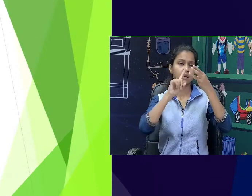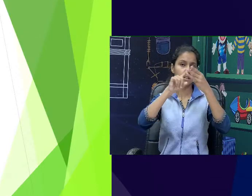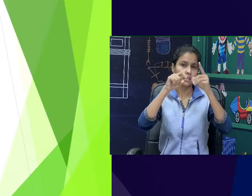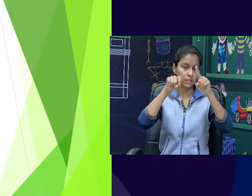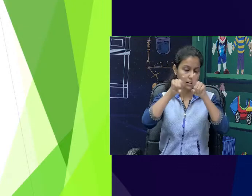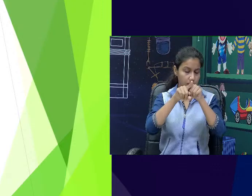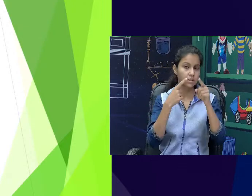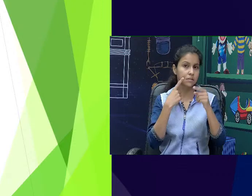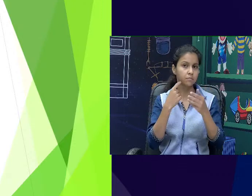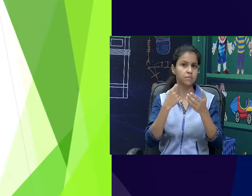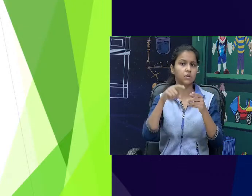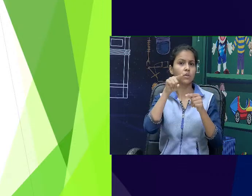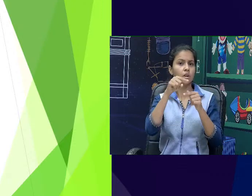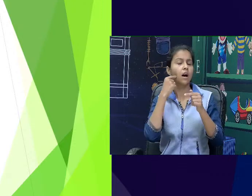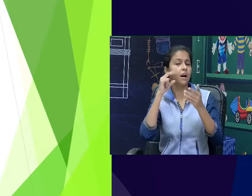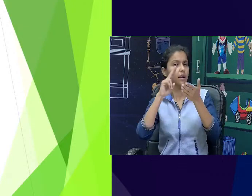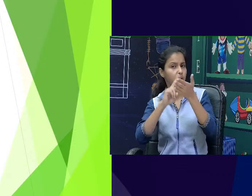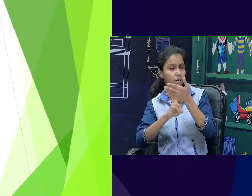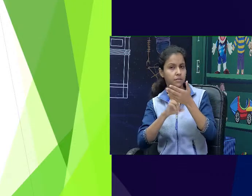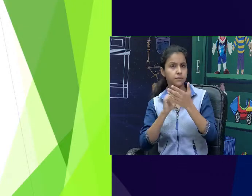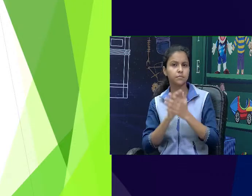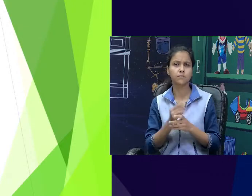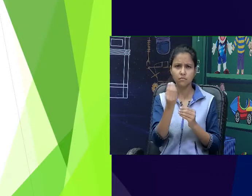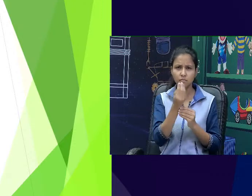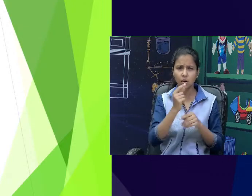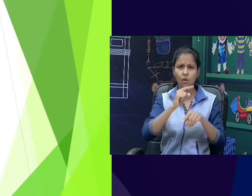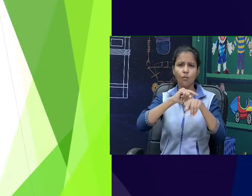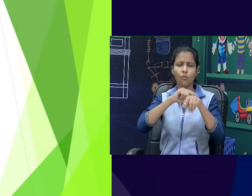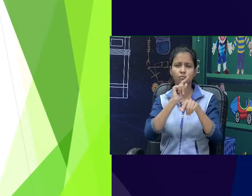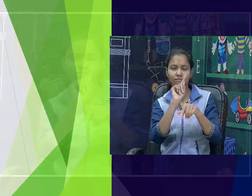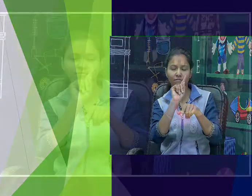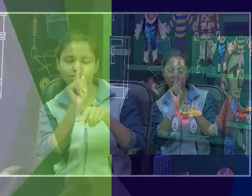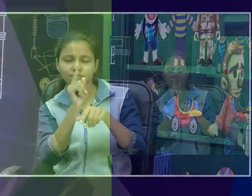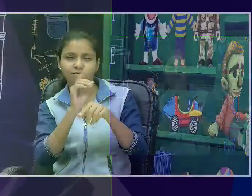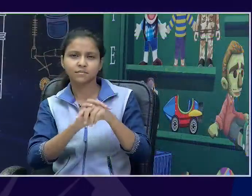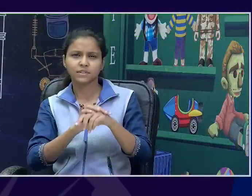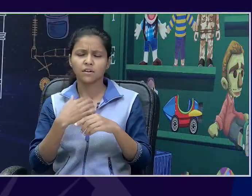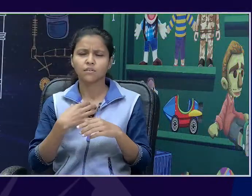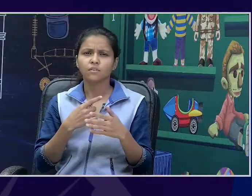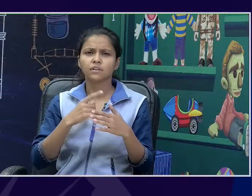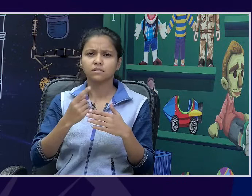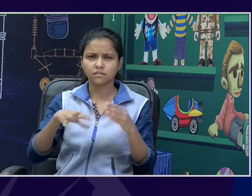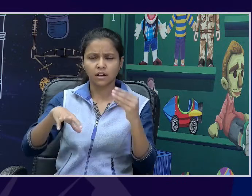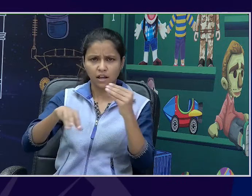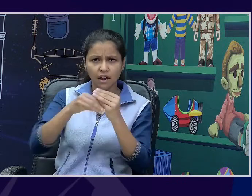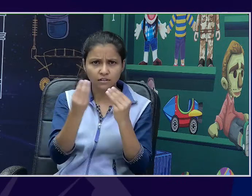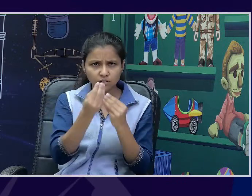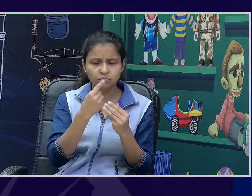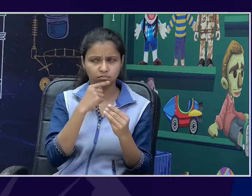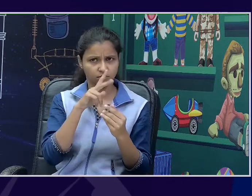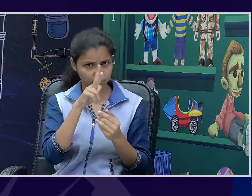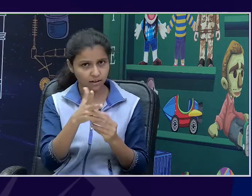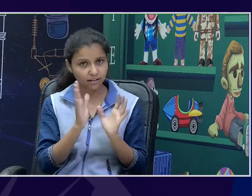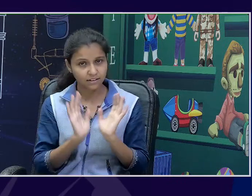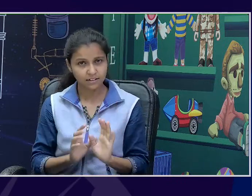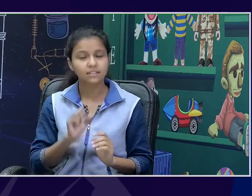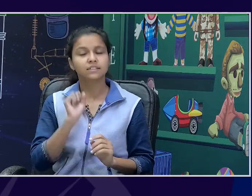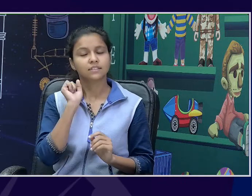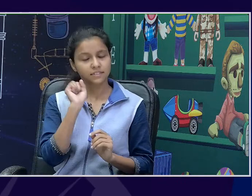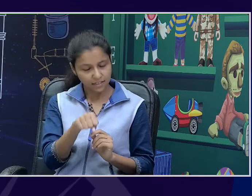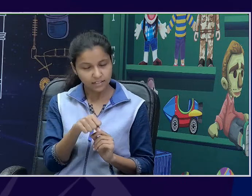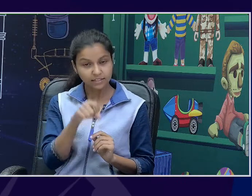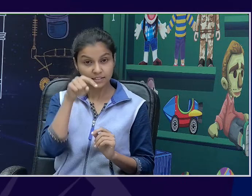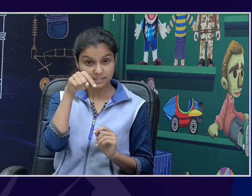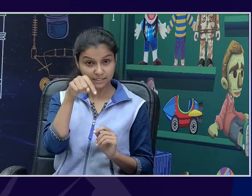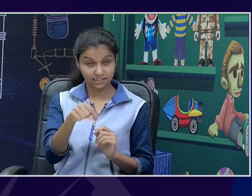dth.class12@cit.nic.in. And so still we have 1 more minute left in this session. Would you like to add something? Say Yes. something to all our viewers. See,